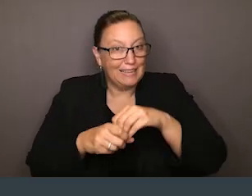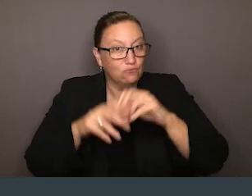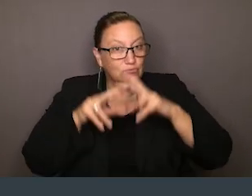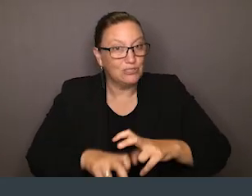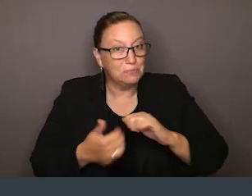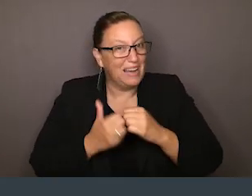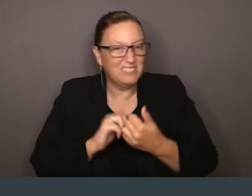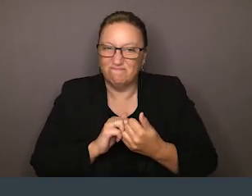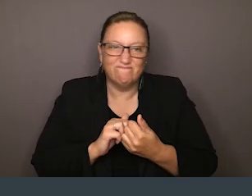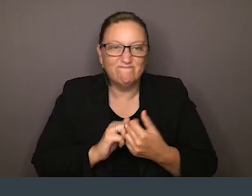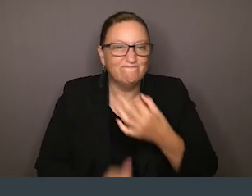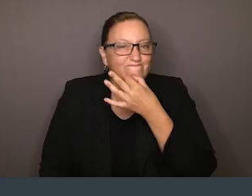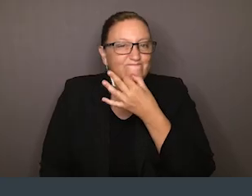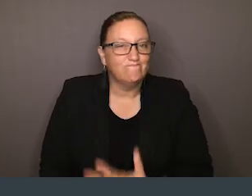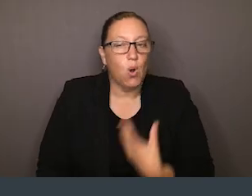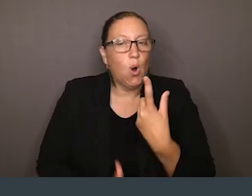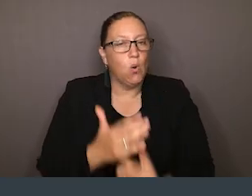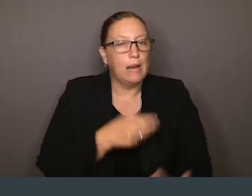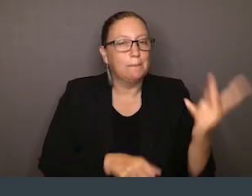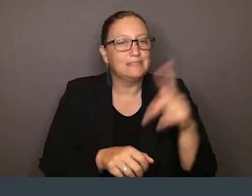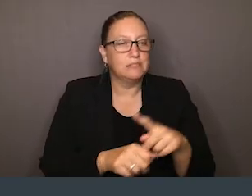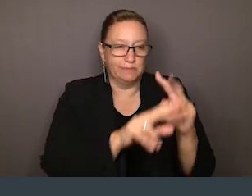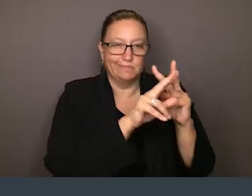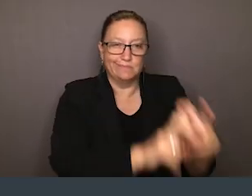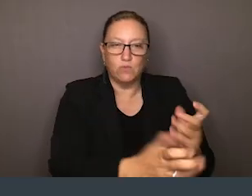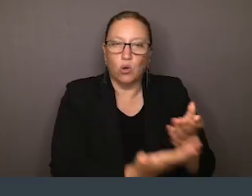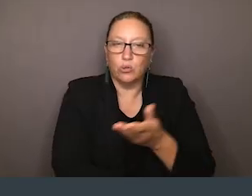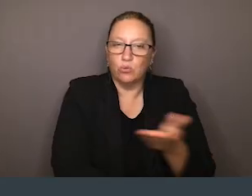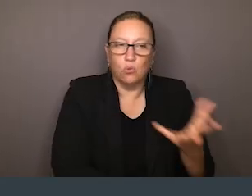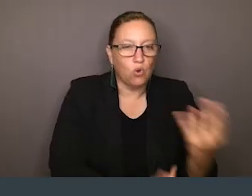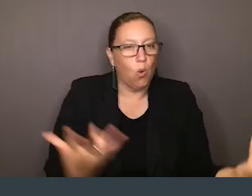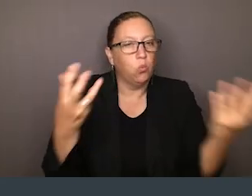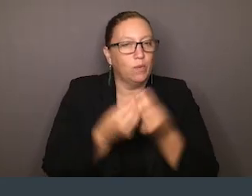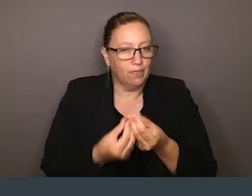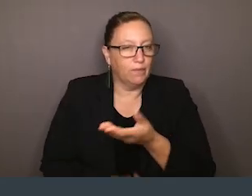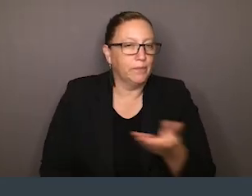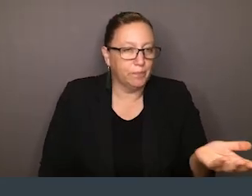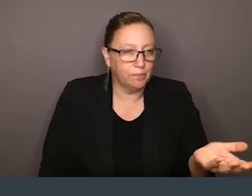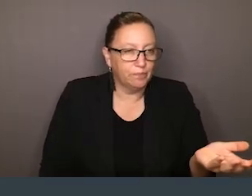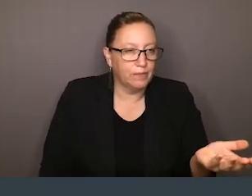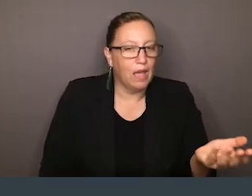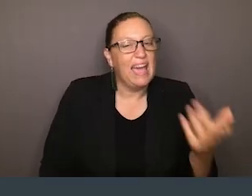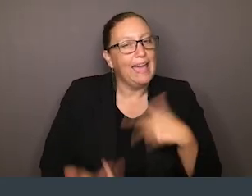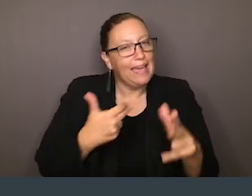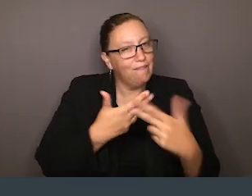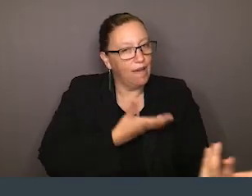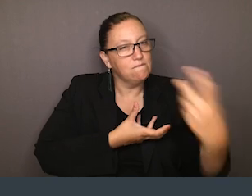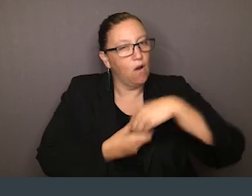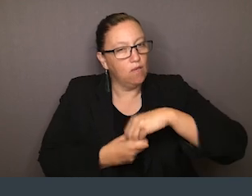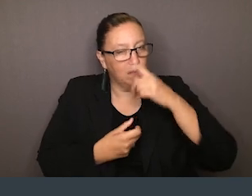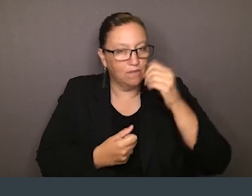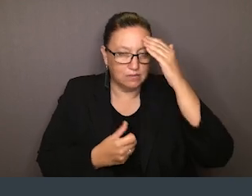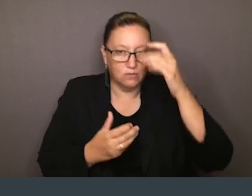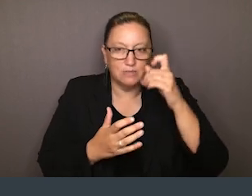underrepresented as our research partners, not just as participants. And this would shape how questions are asked,